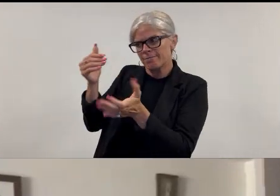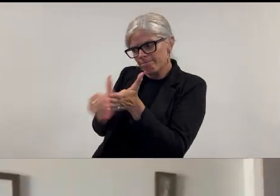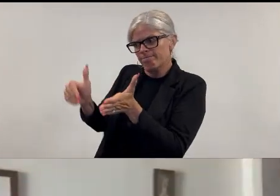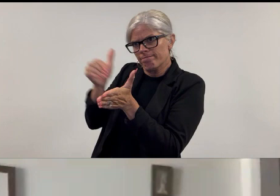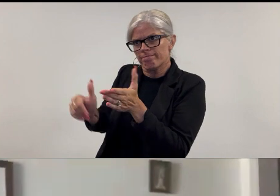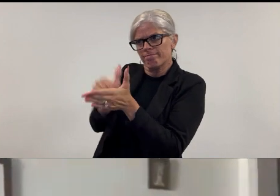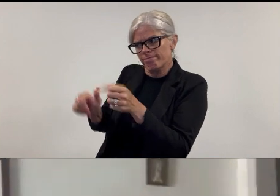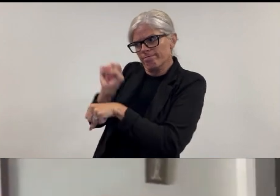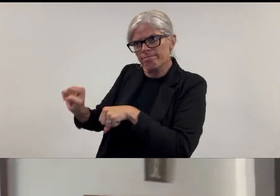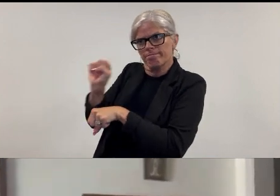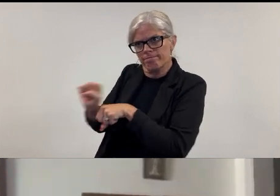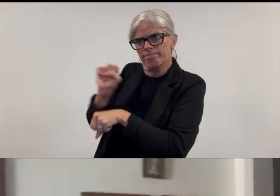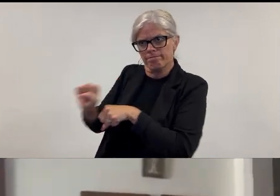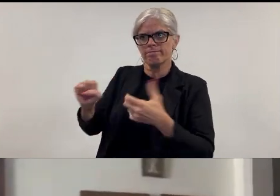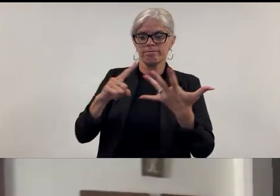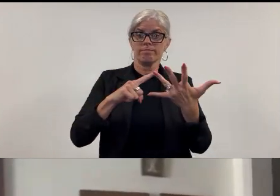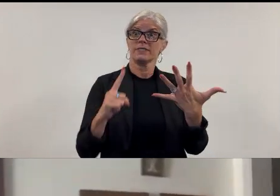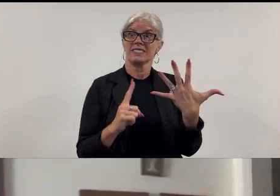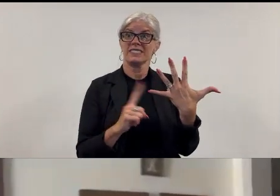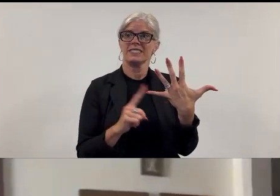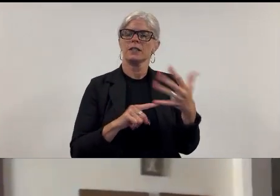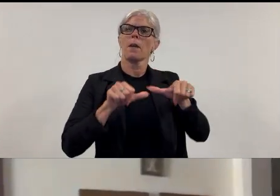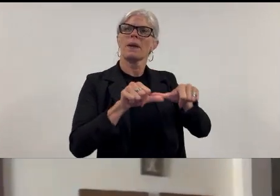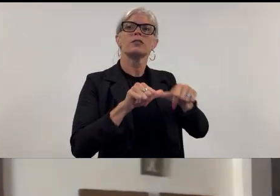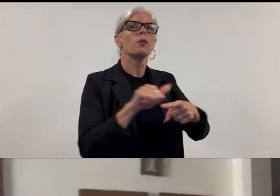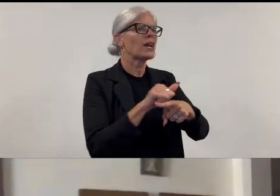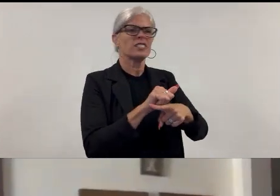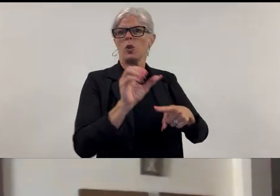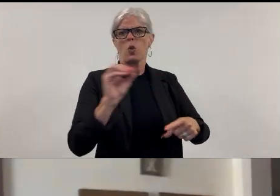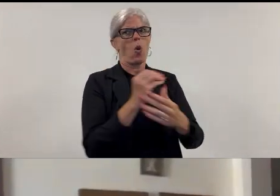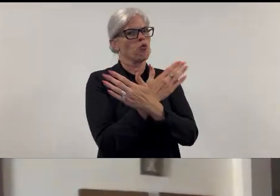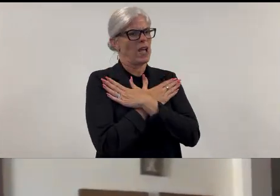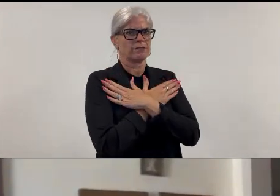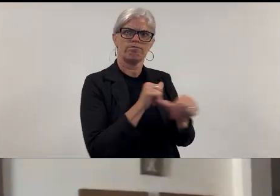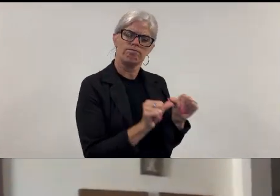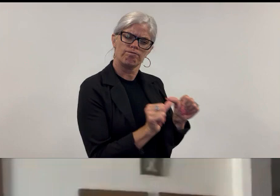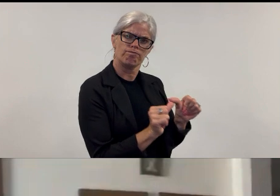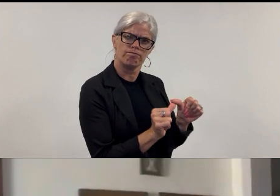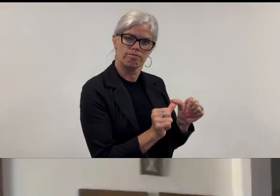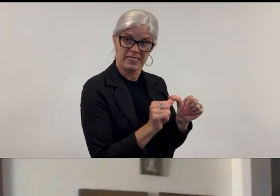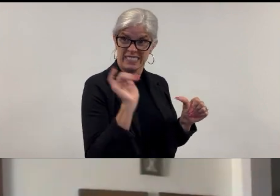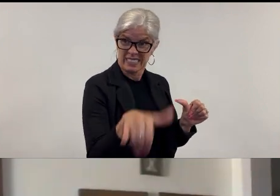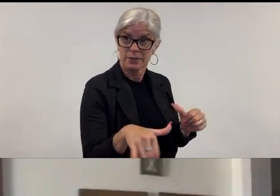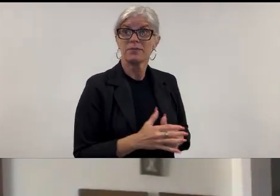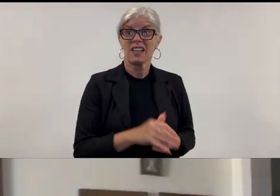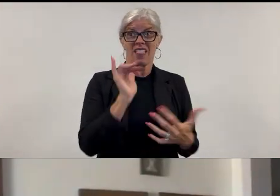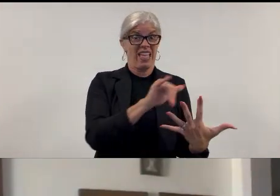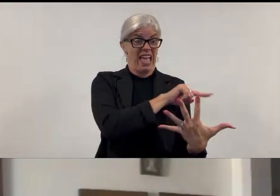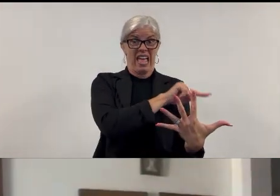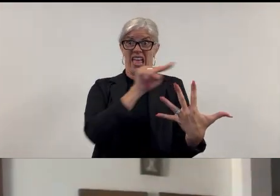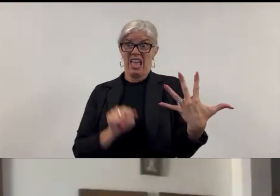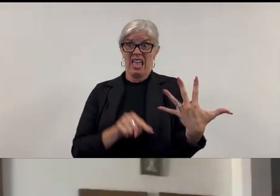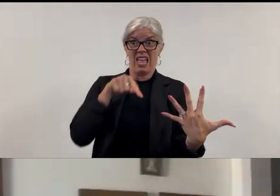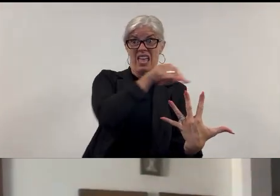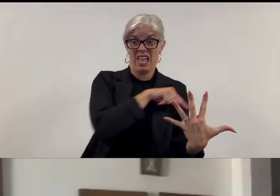Now, those are the principles. They're simply put in 5 interventions, so it's easier for whoever,